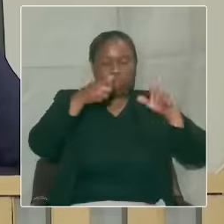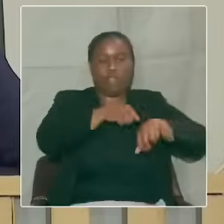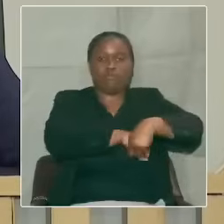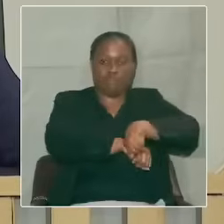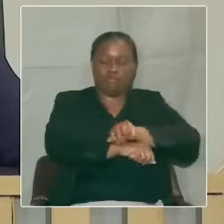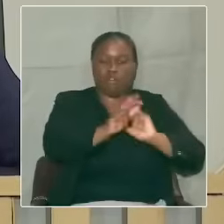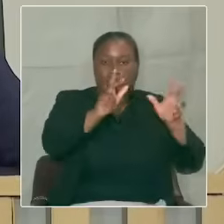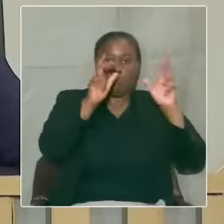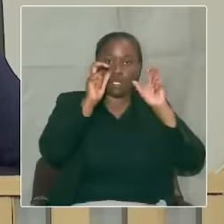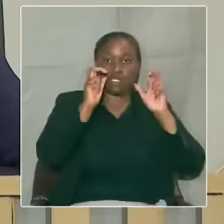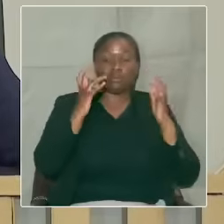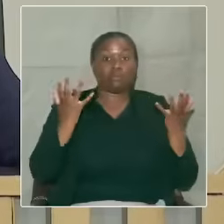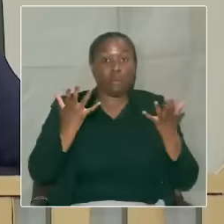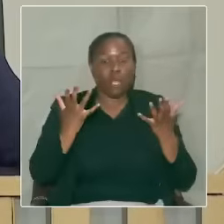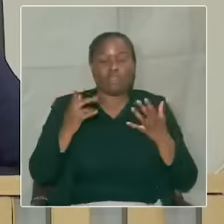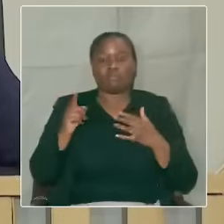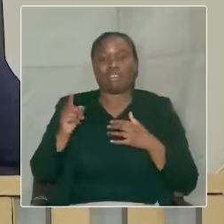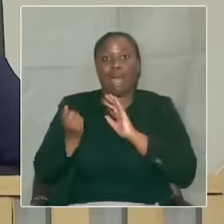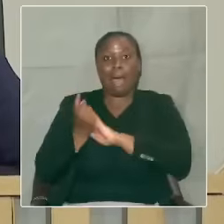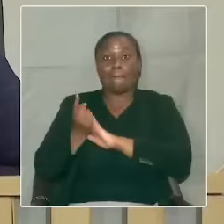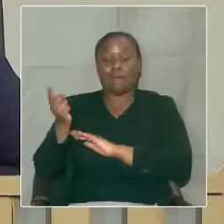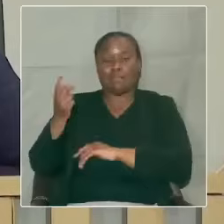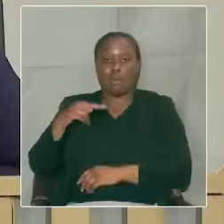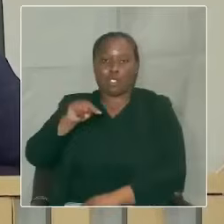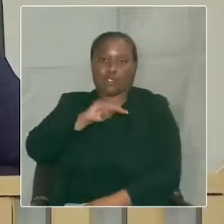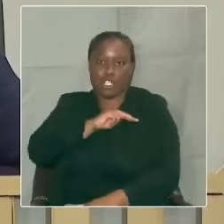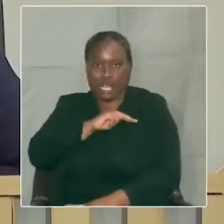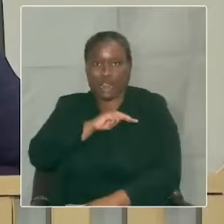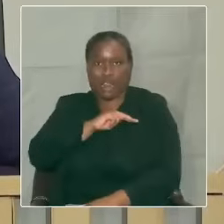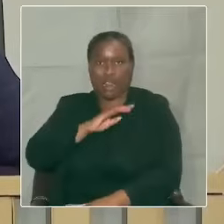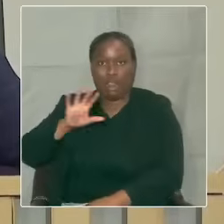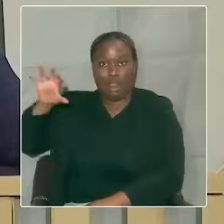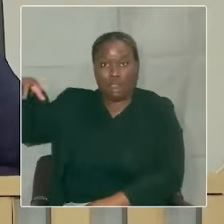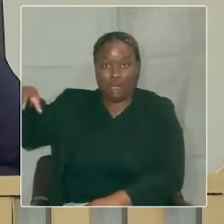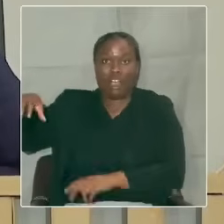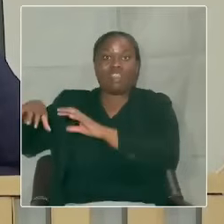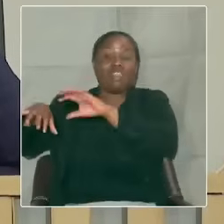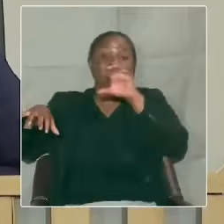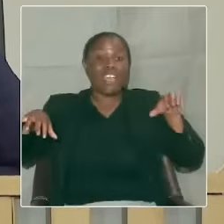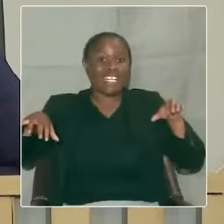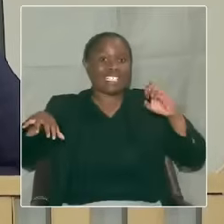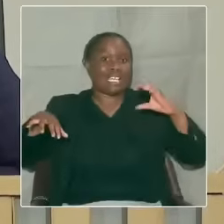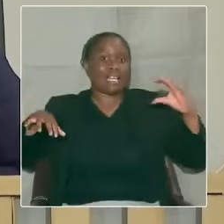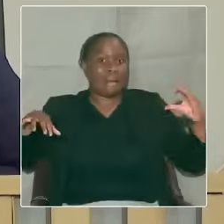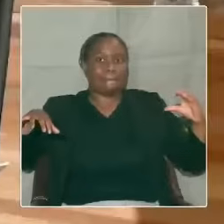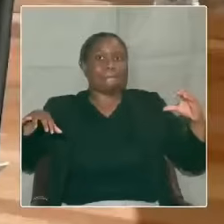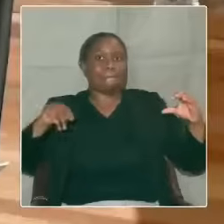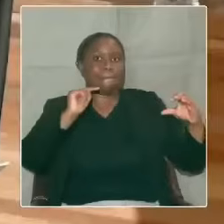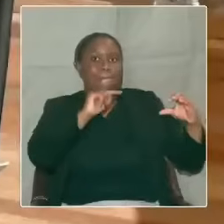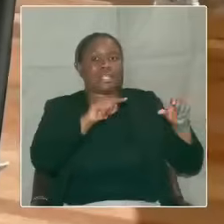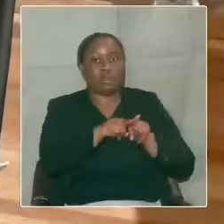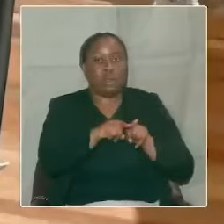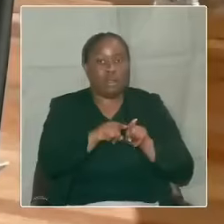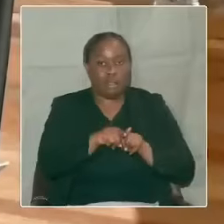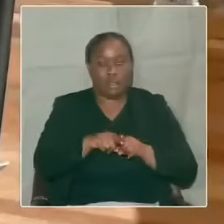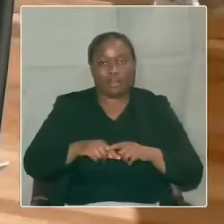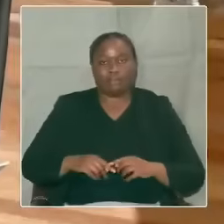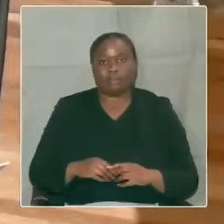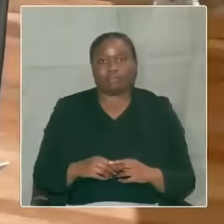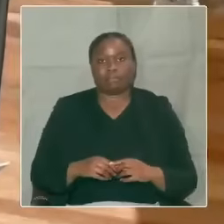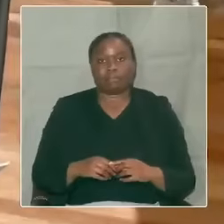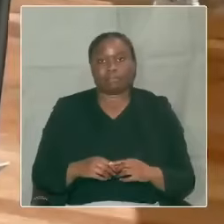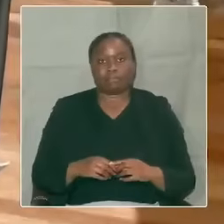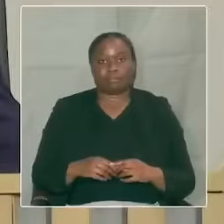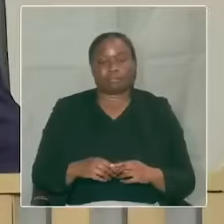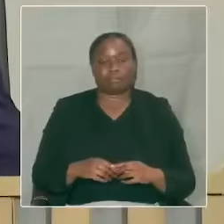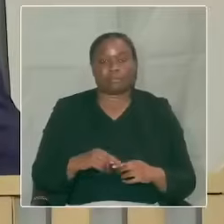both KwaZulu-Natal and later in the Eastern Cape. Yes, so the